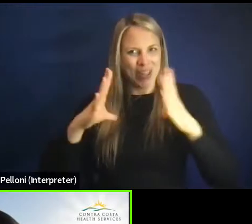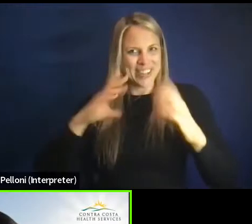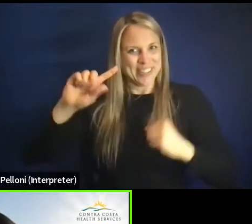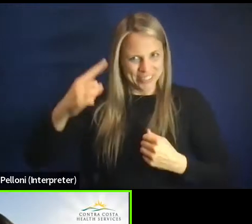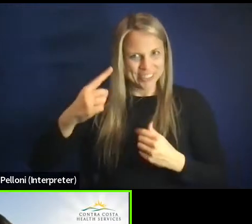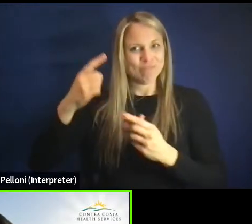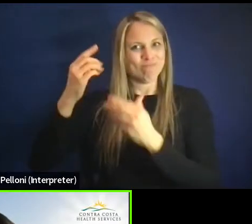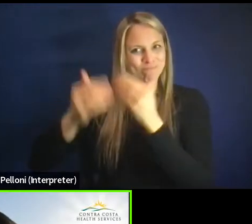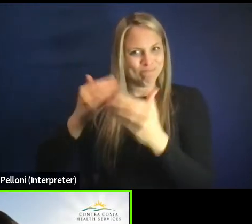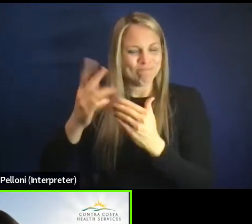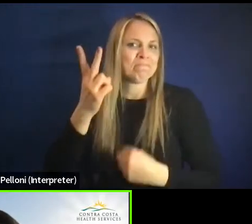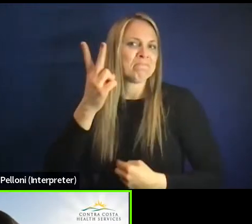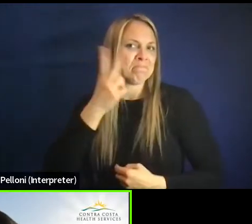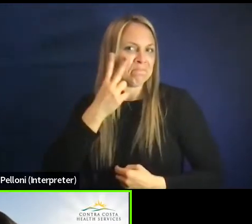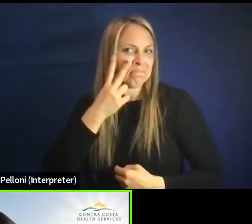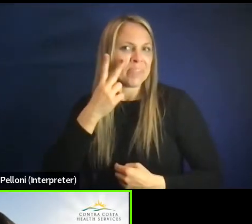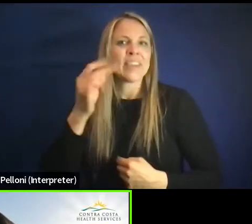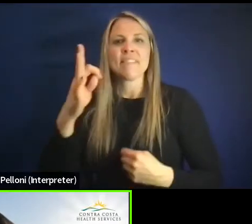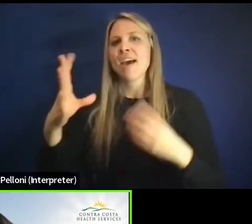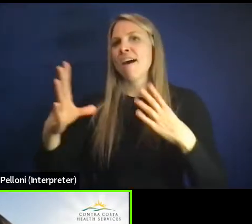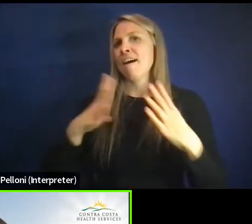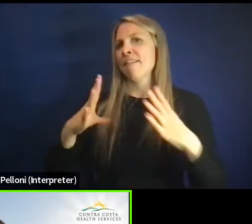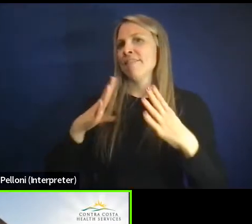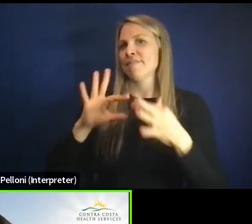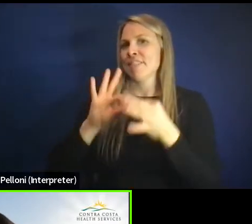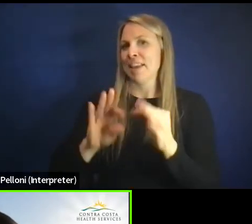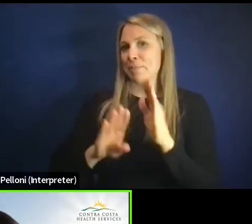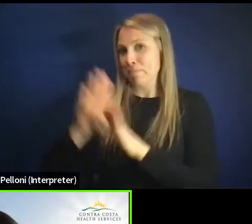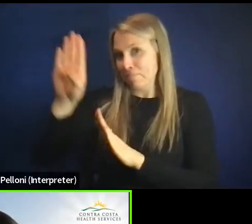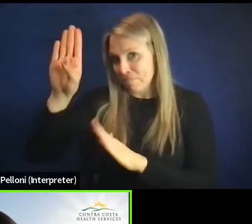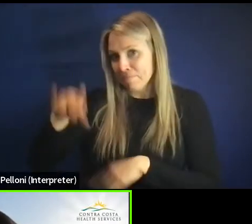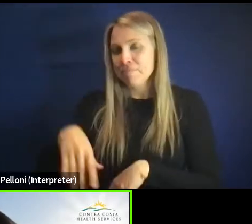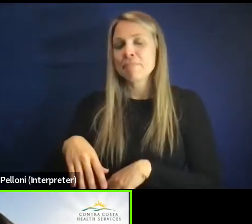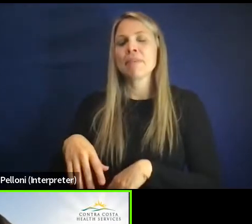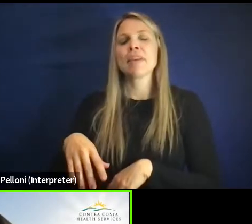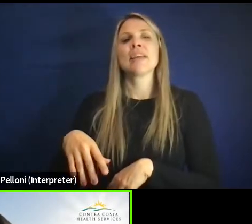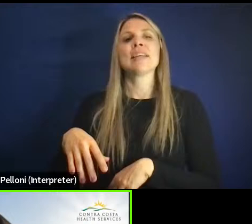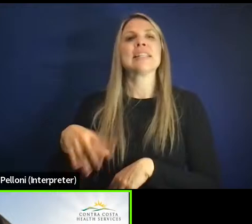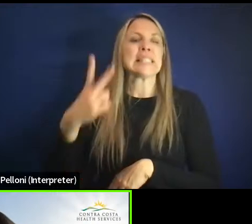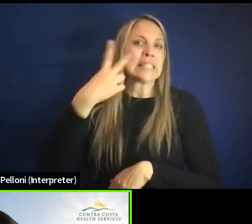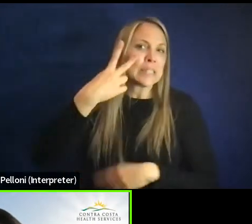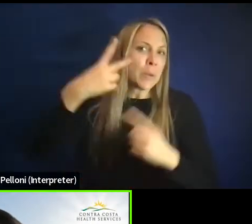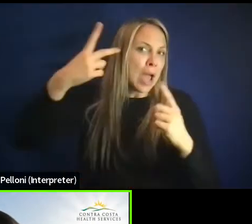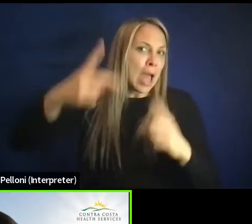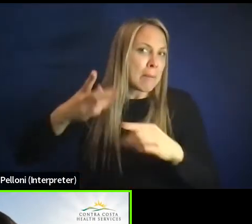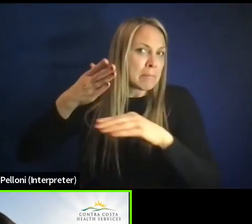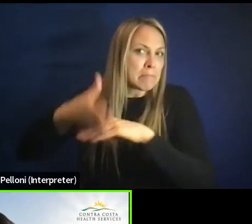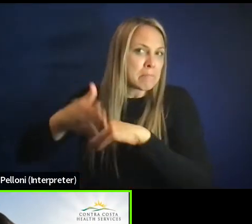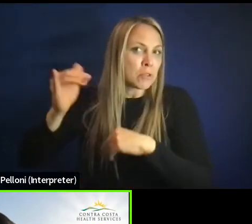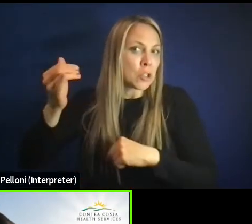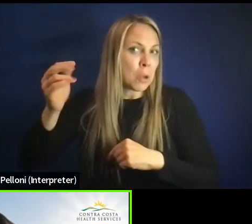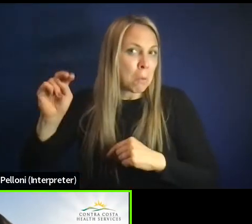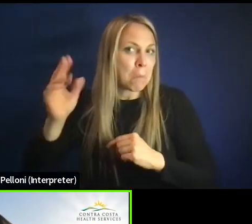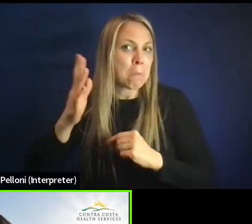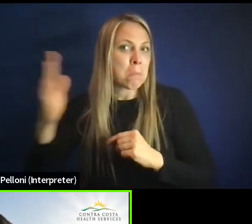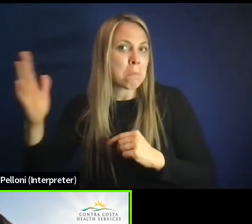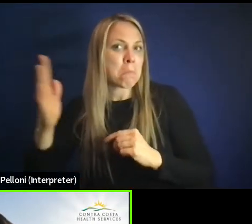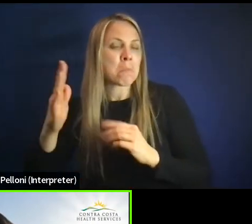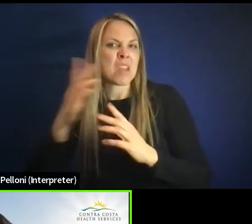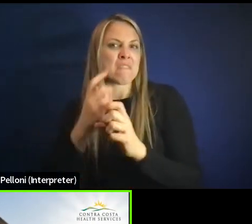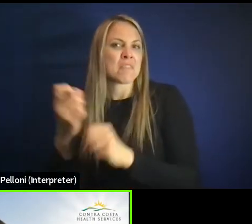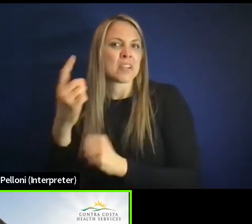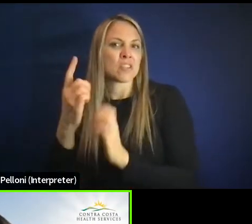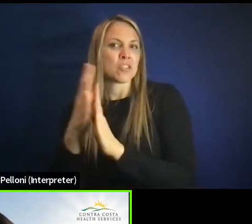and see if we're going to have a holiday-related surge, and really kind of see where we are, at the start of